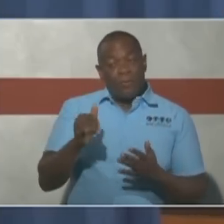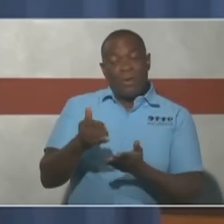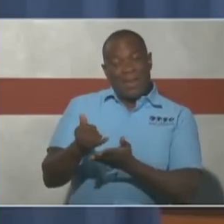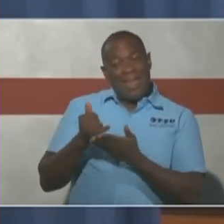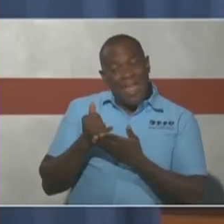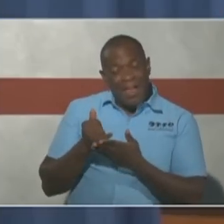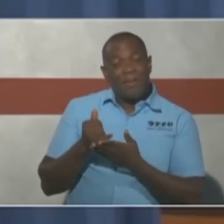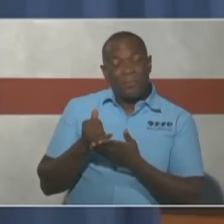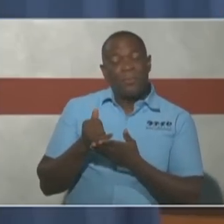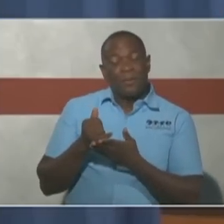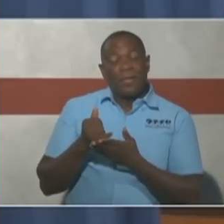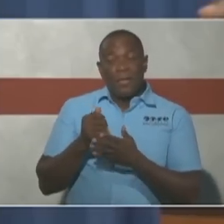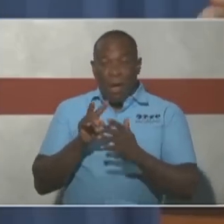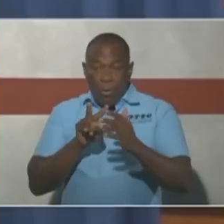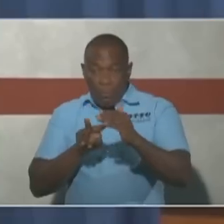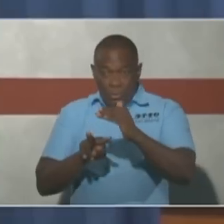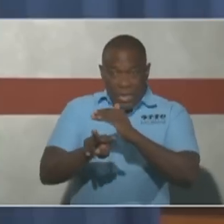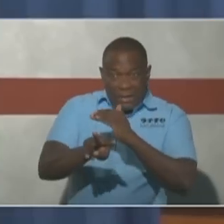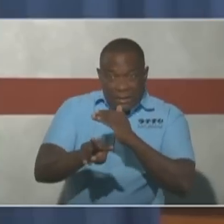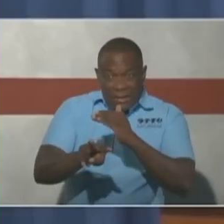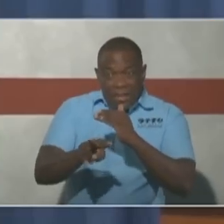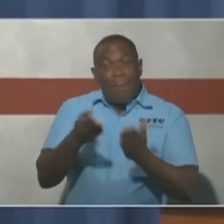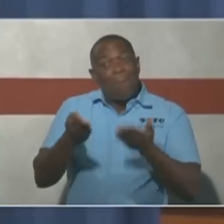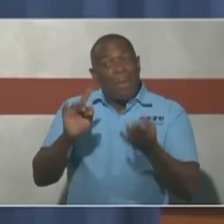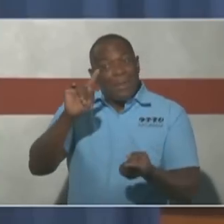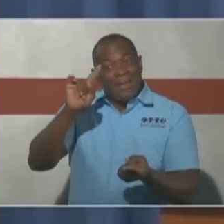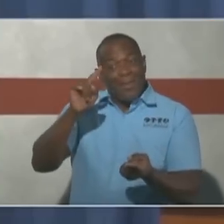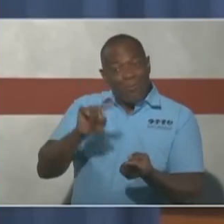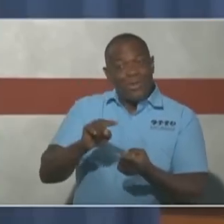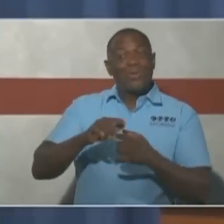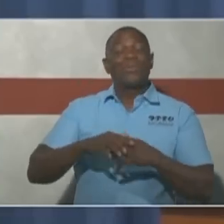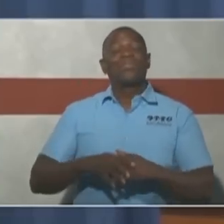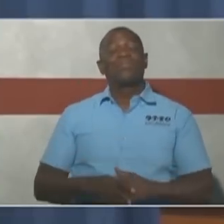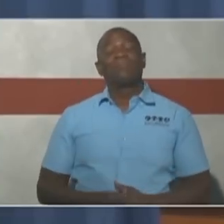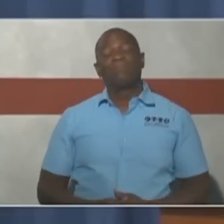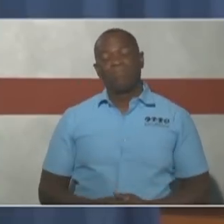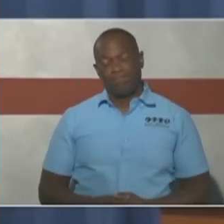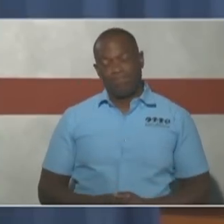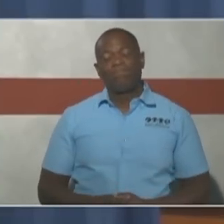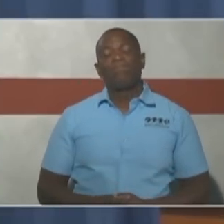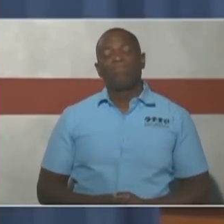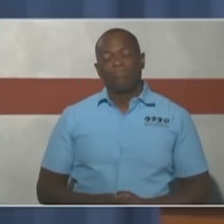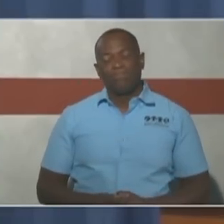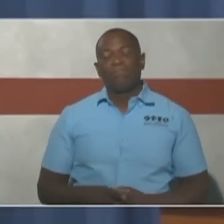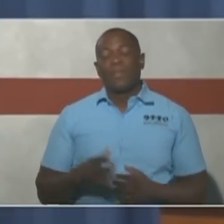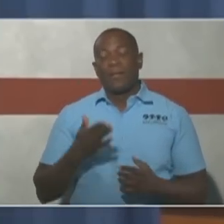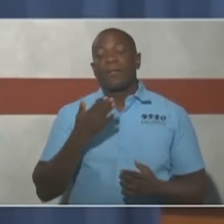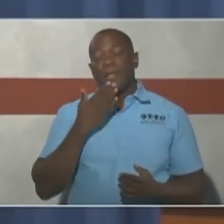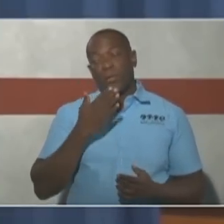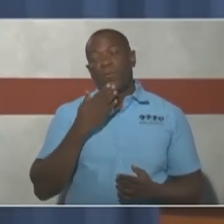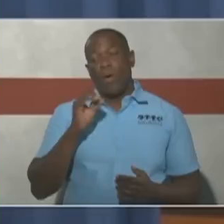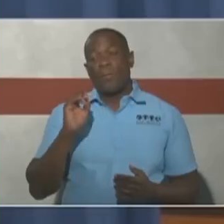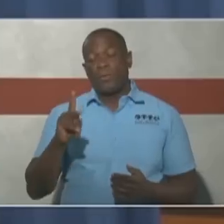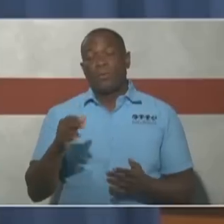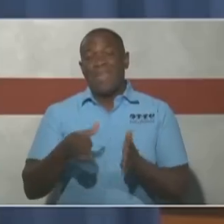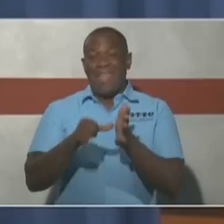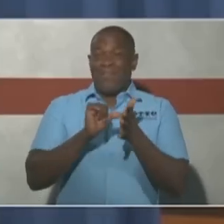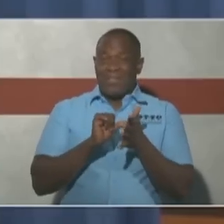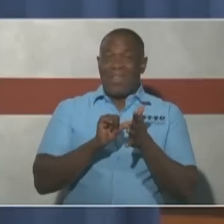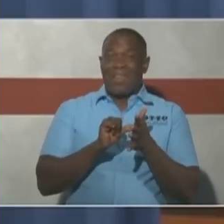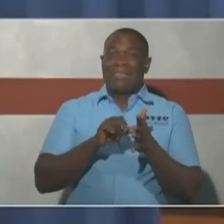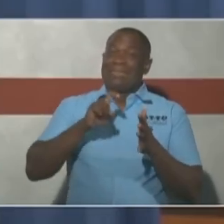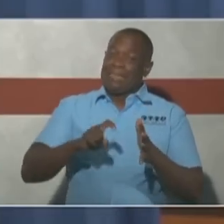is something we have under our control, personally, by getting vaccinated and by taking the early